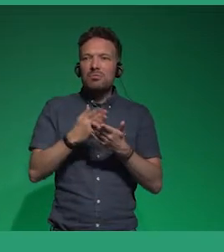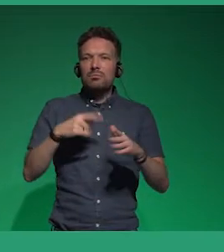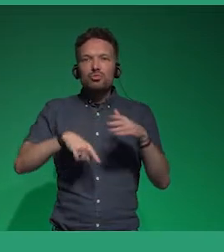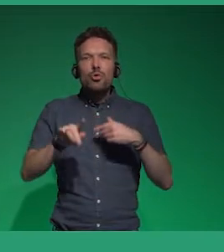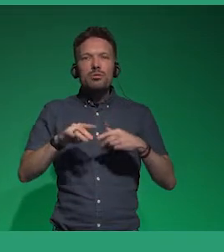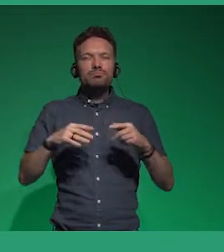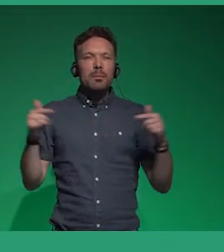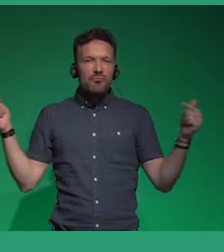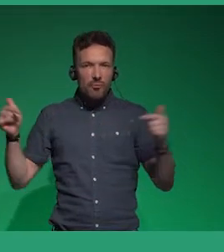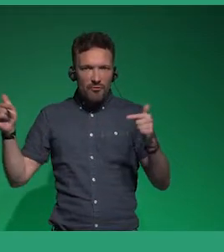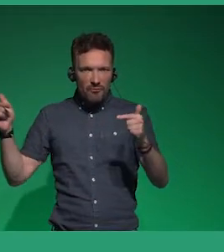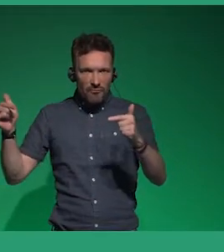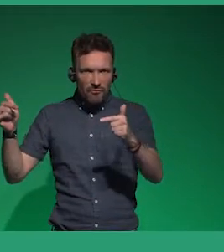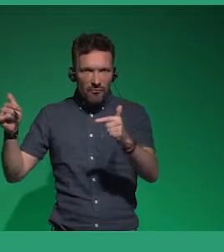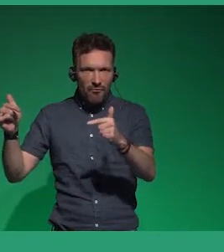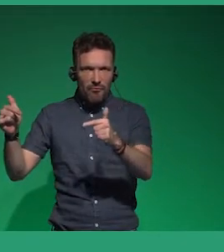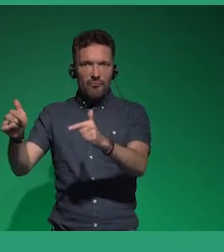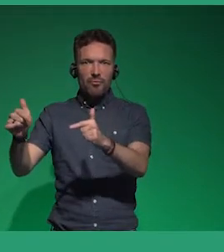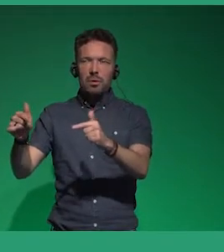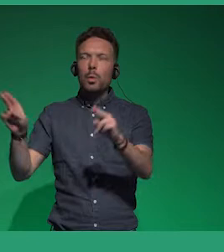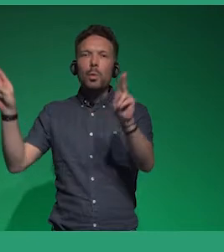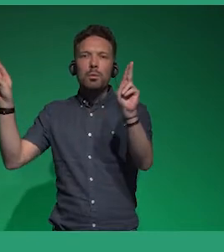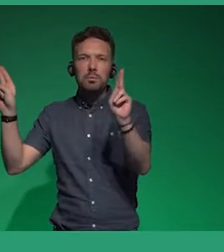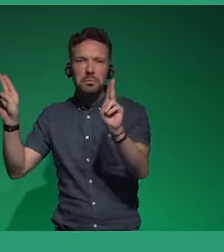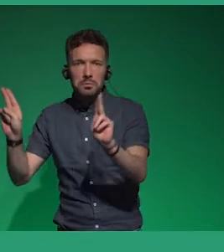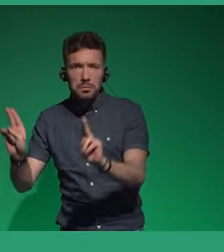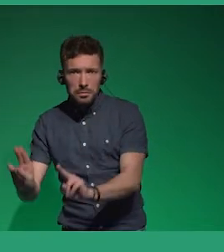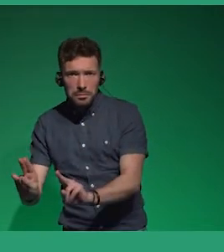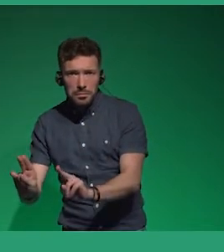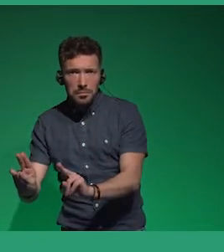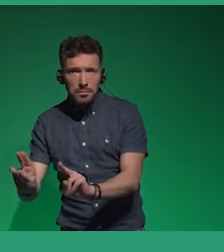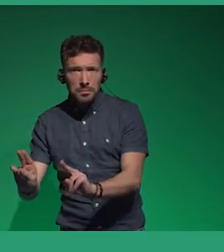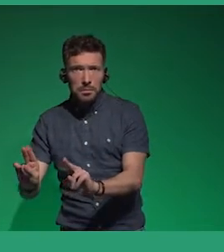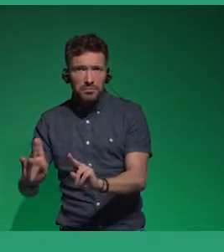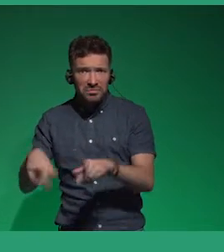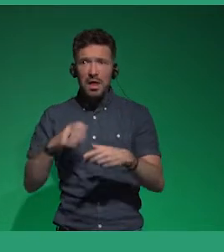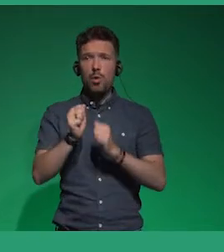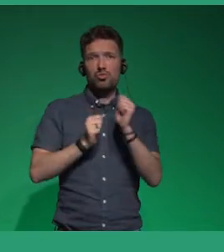quite intensive management. And by changing to a more extensive